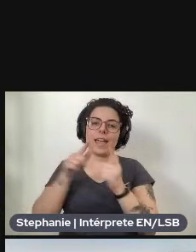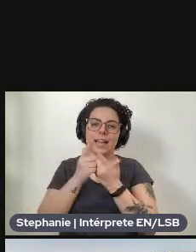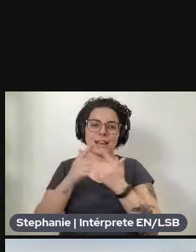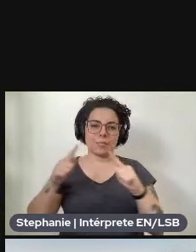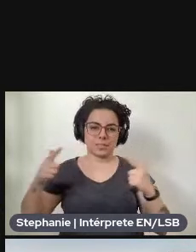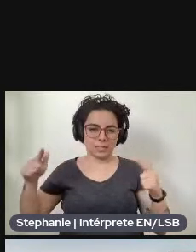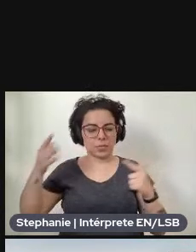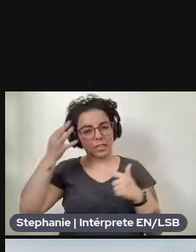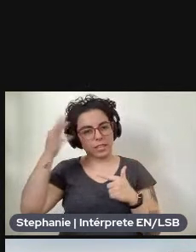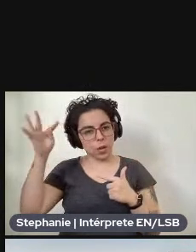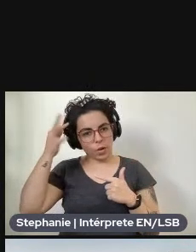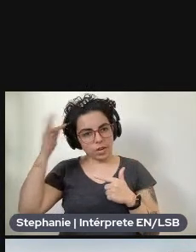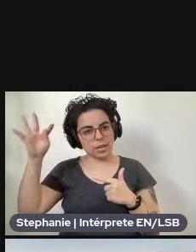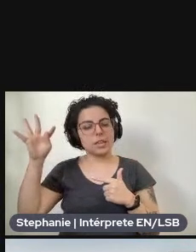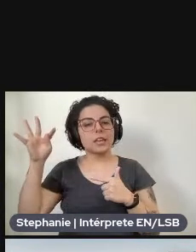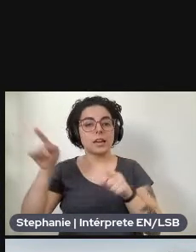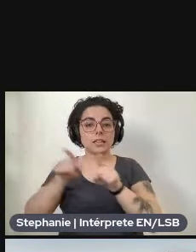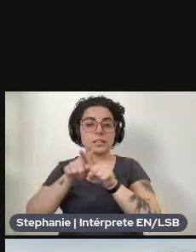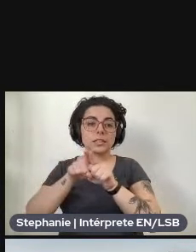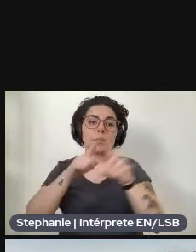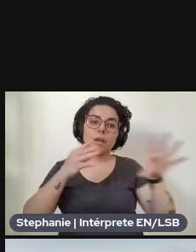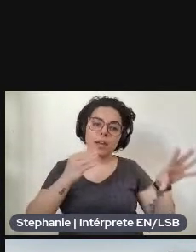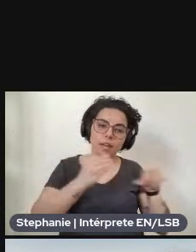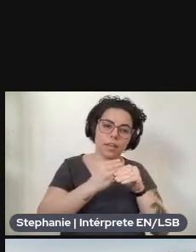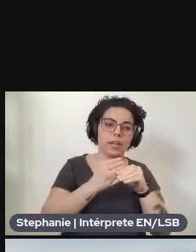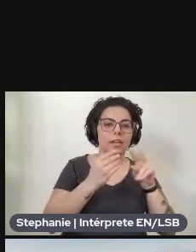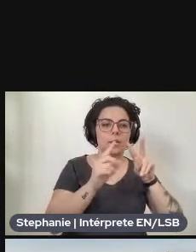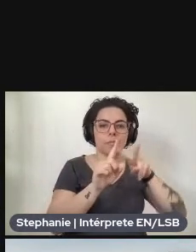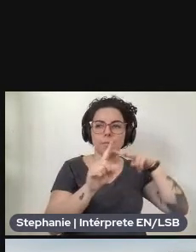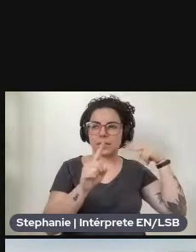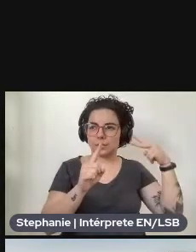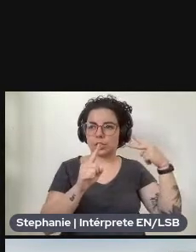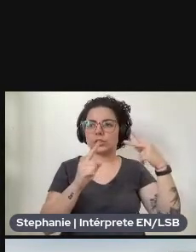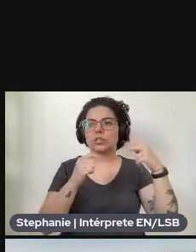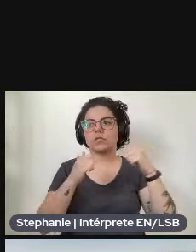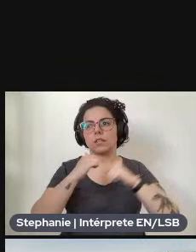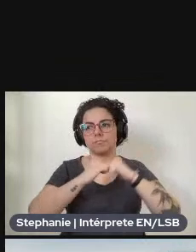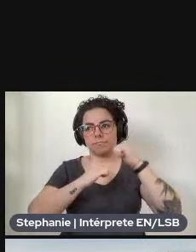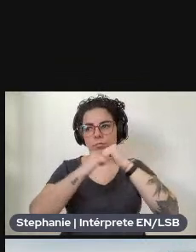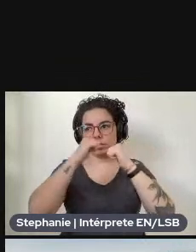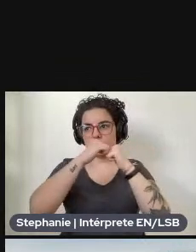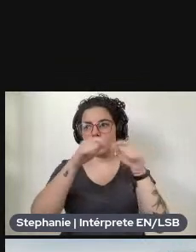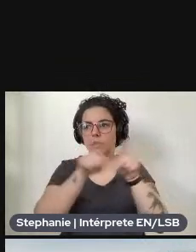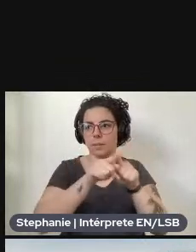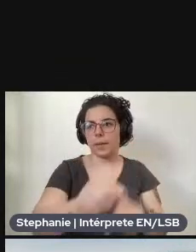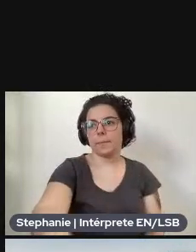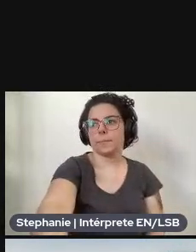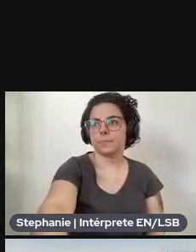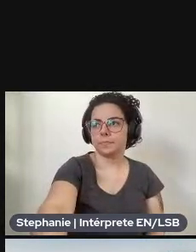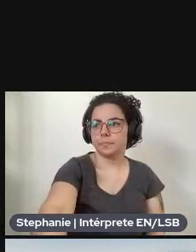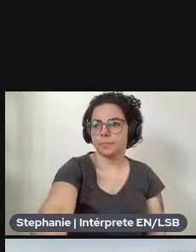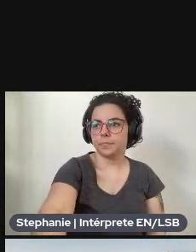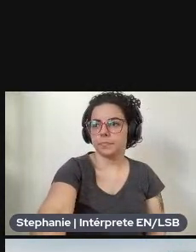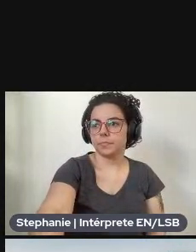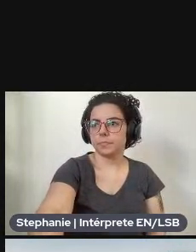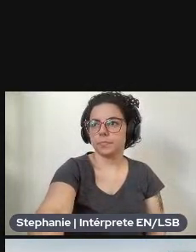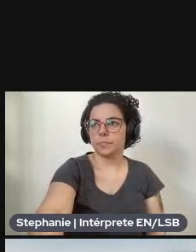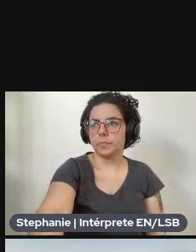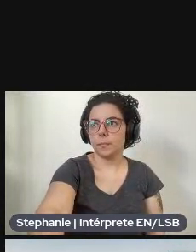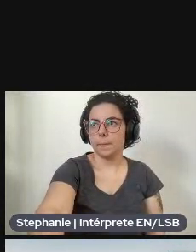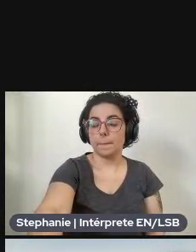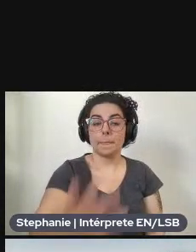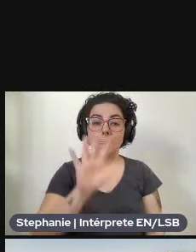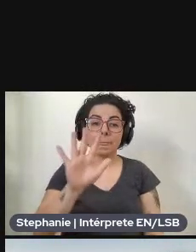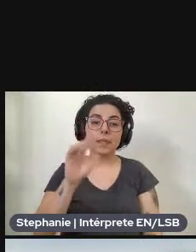an alternative but complementary constructional view. Okay, but let us first take a closer look